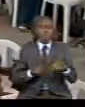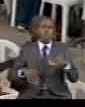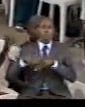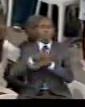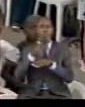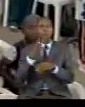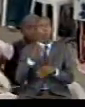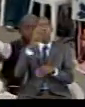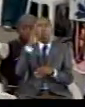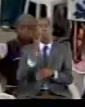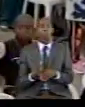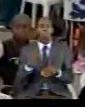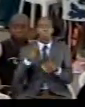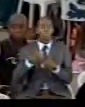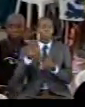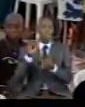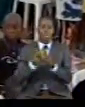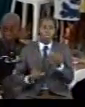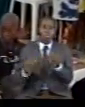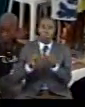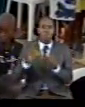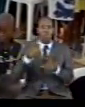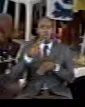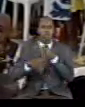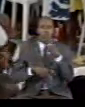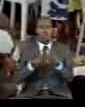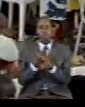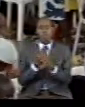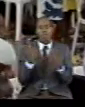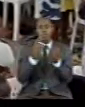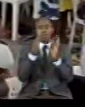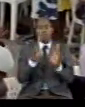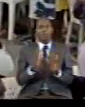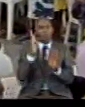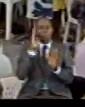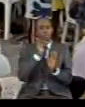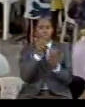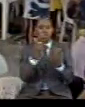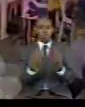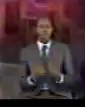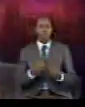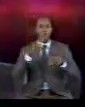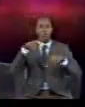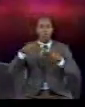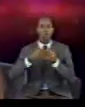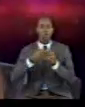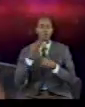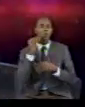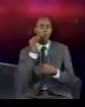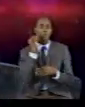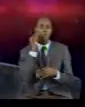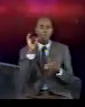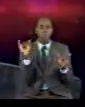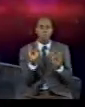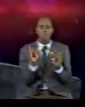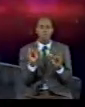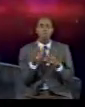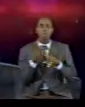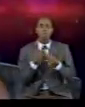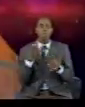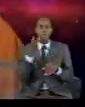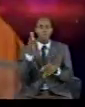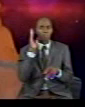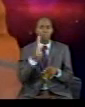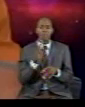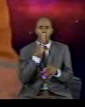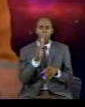every location. Sinner will not come and go empty-handed. That the preparation for their miracles. When